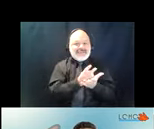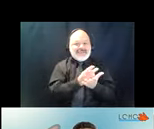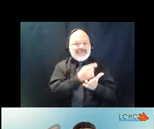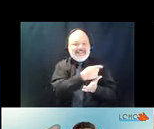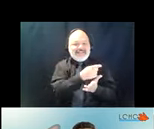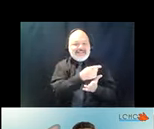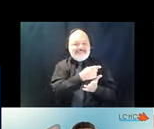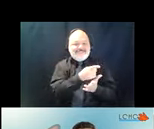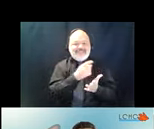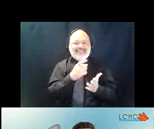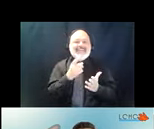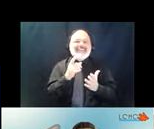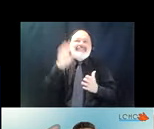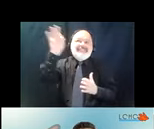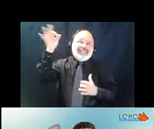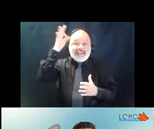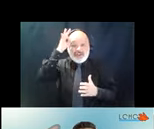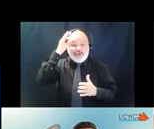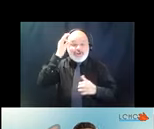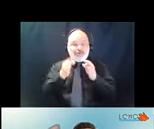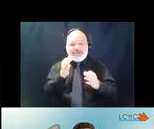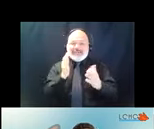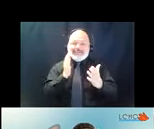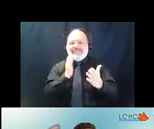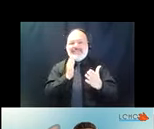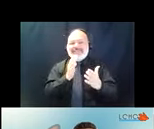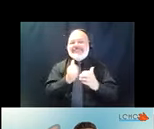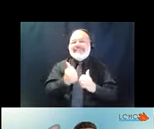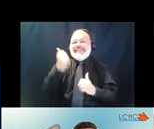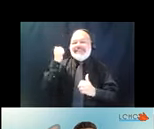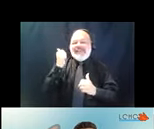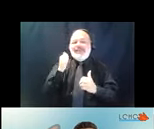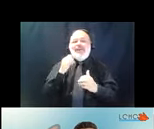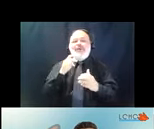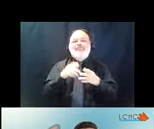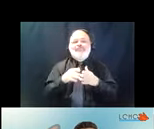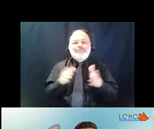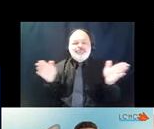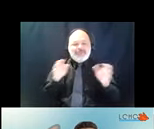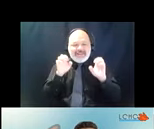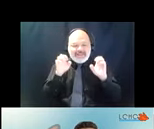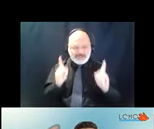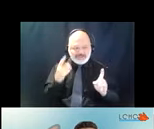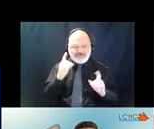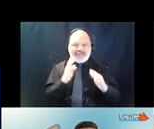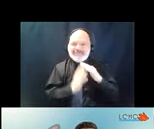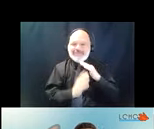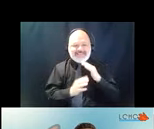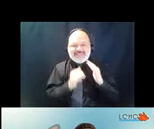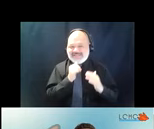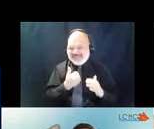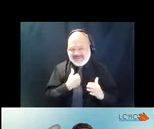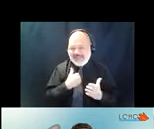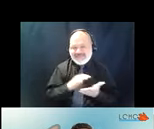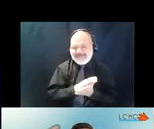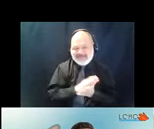had it been stayed in the federal courts would have denied public education, healthcare, and other state services to immigrants who were undocumented. So these